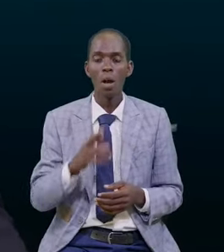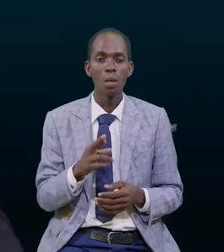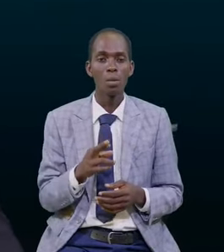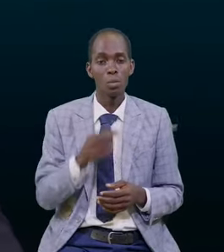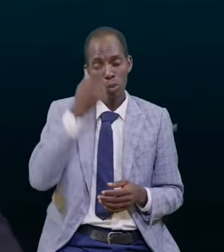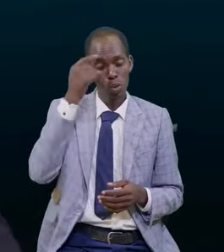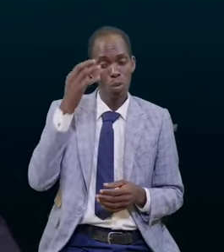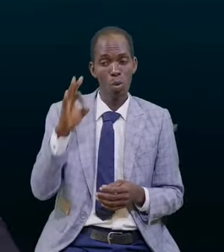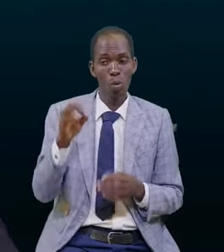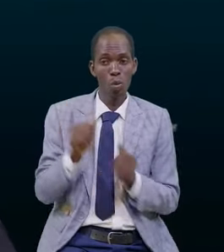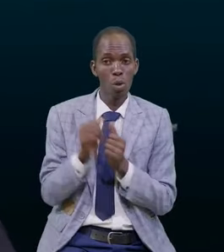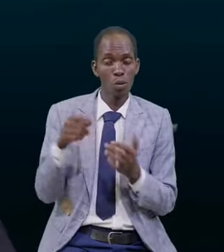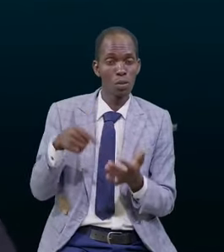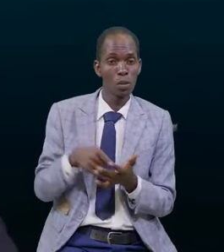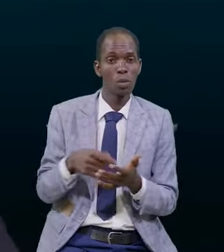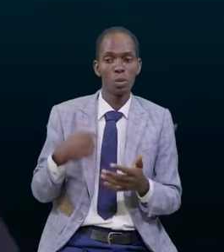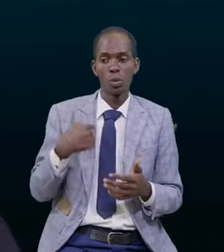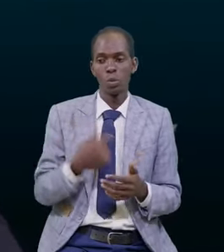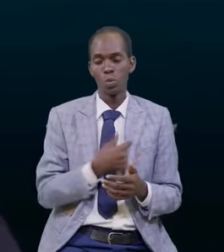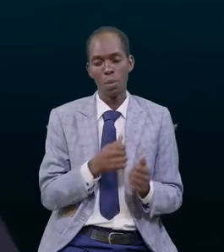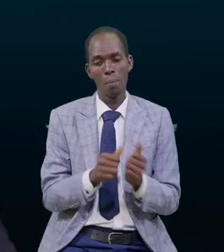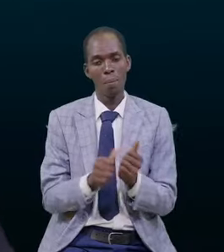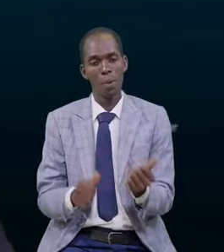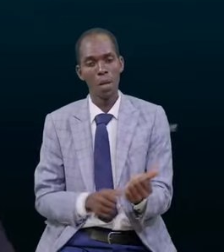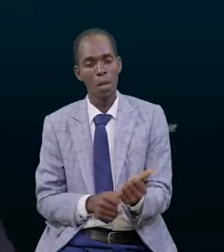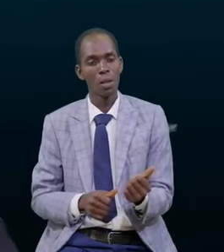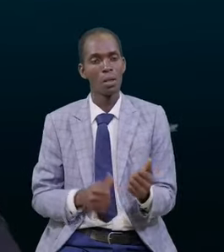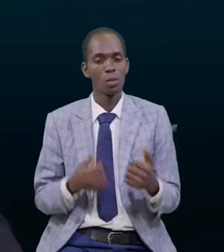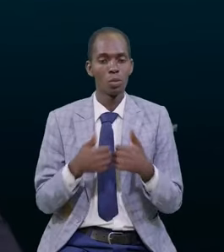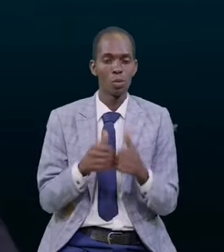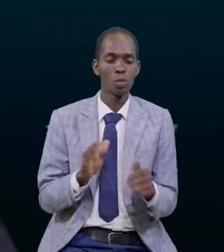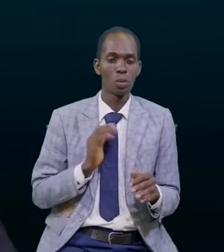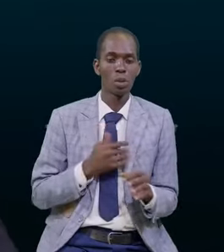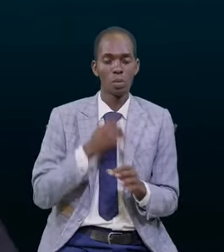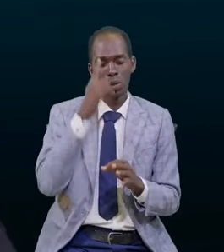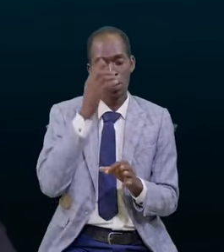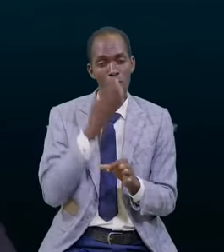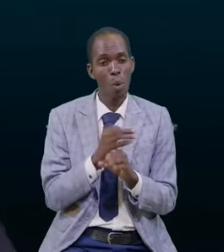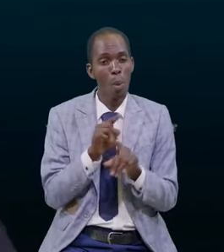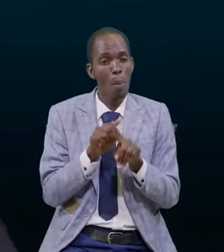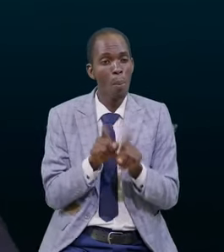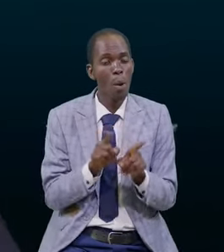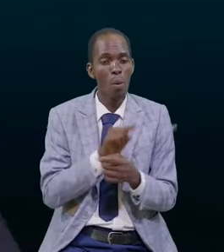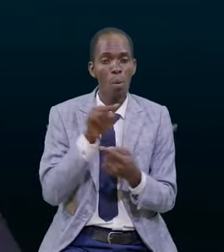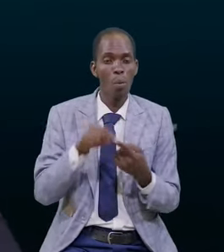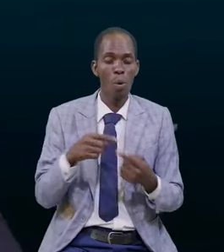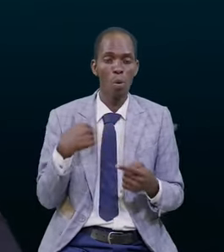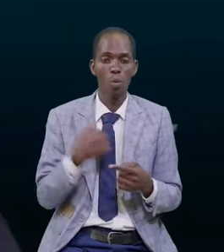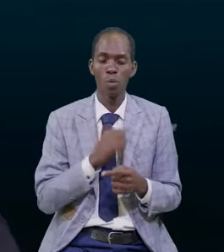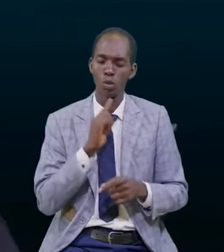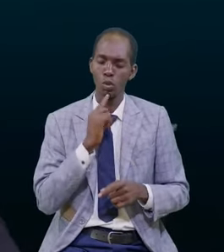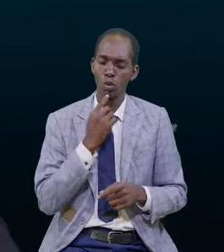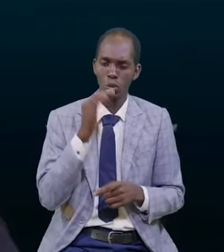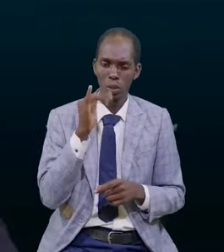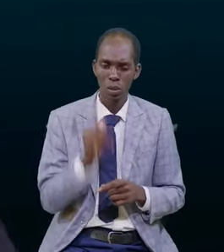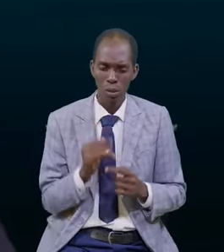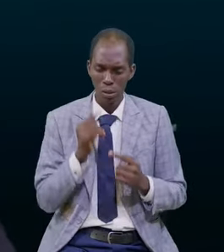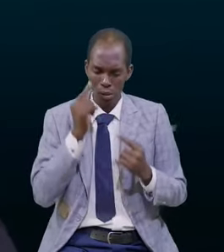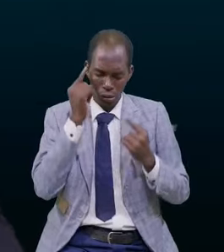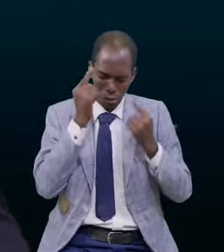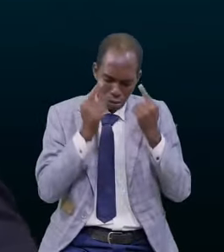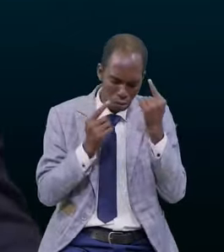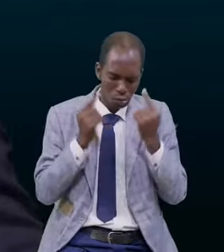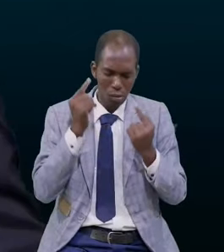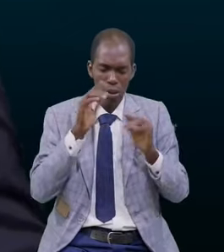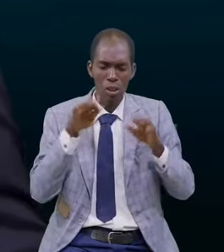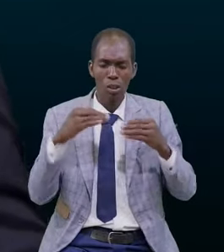we are compromising and all the rest but when we duly consider when we take to heart when we give serious thought to